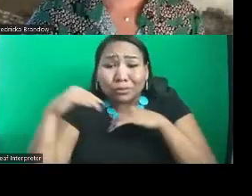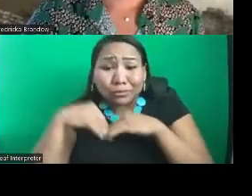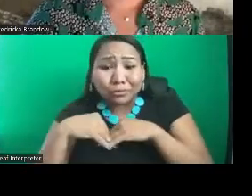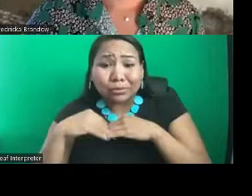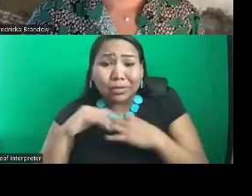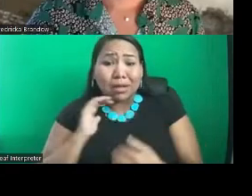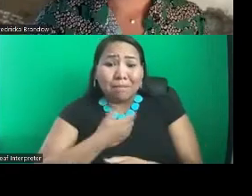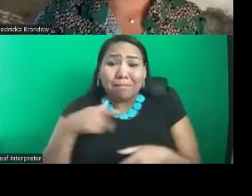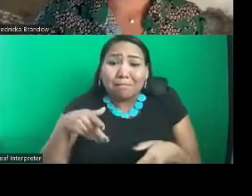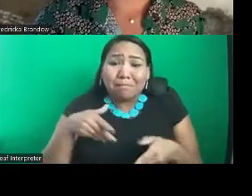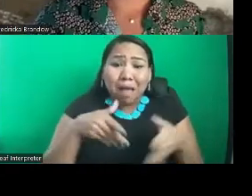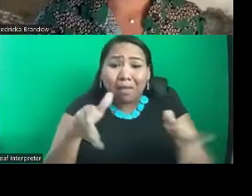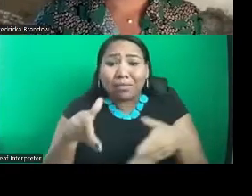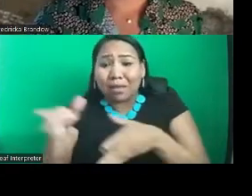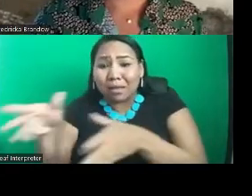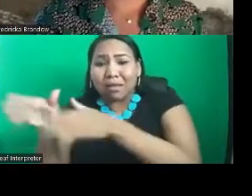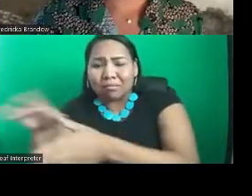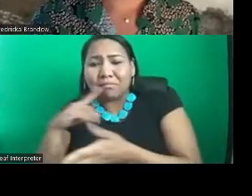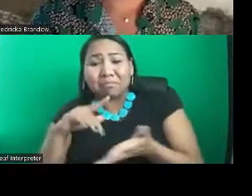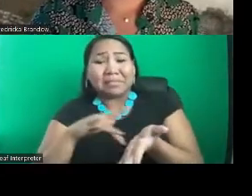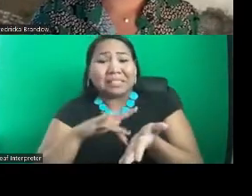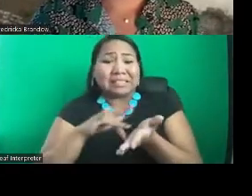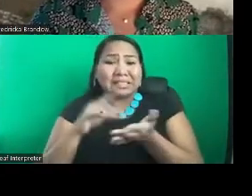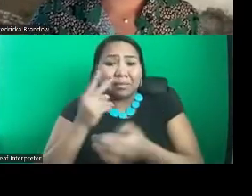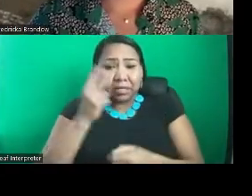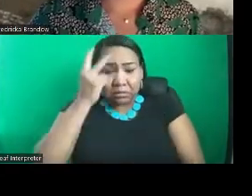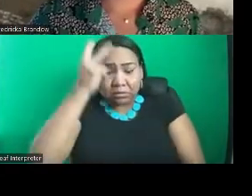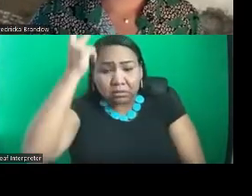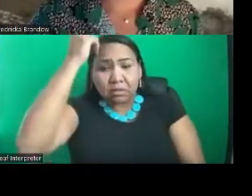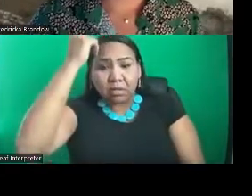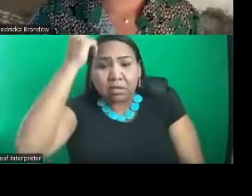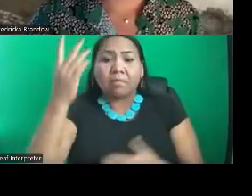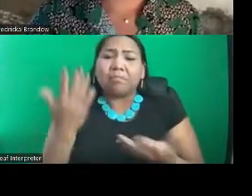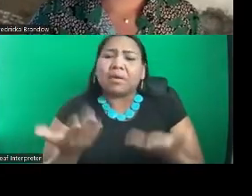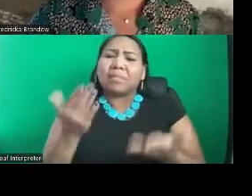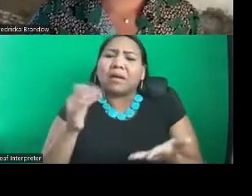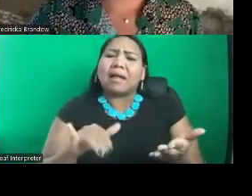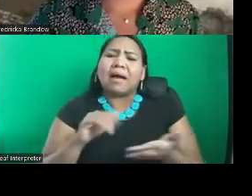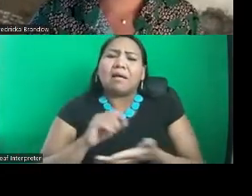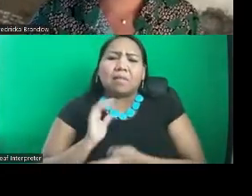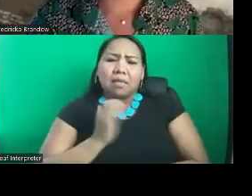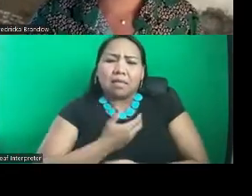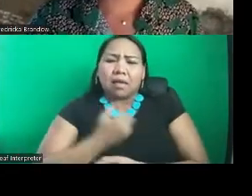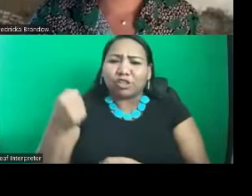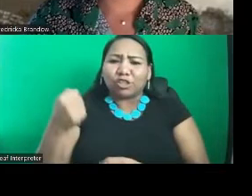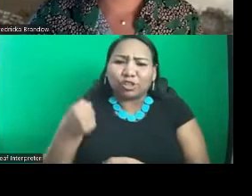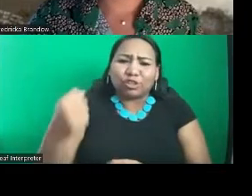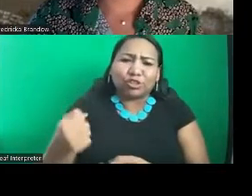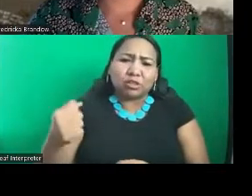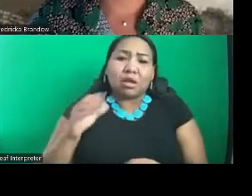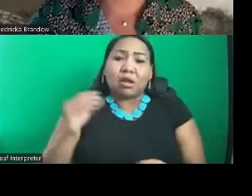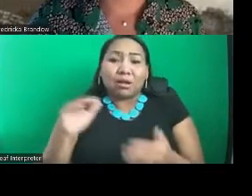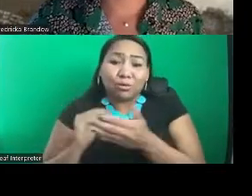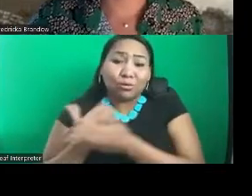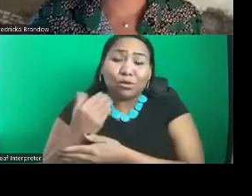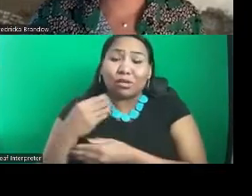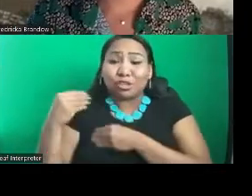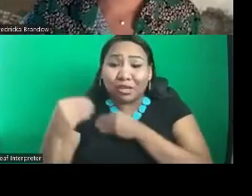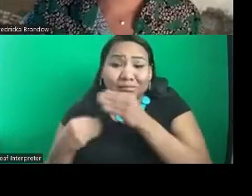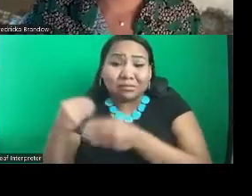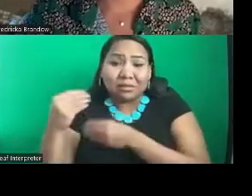spaces, integrating our culture may be the vehicle that our elders and new generations need to feel successful in today's society.